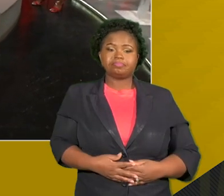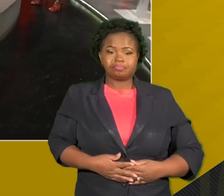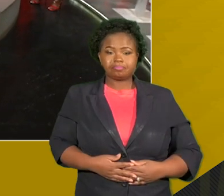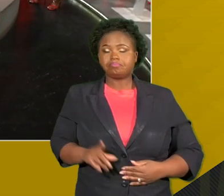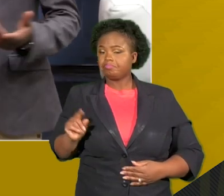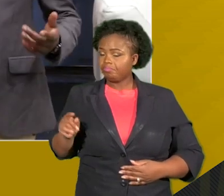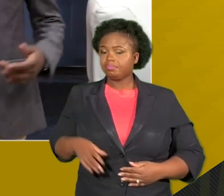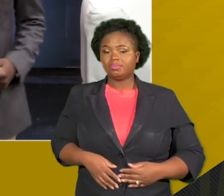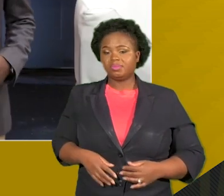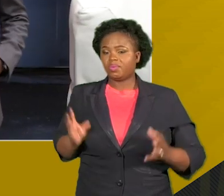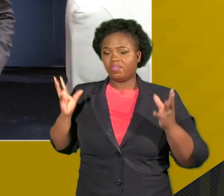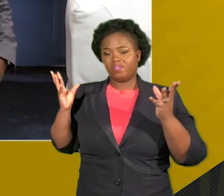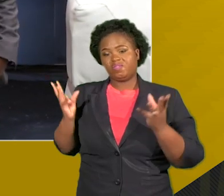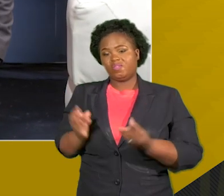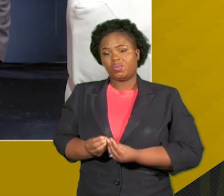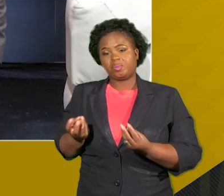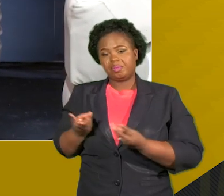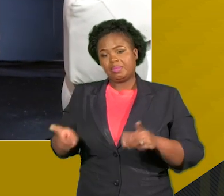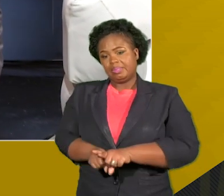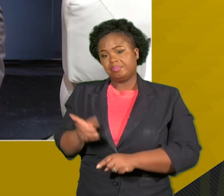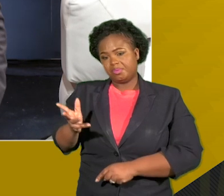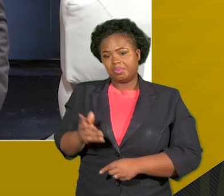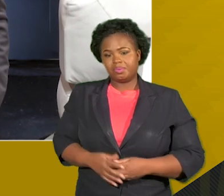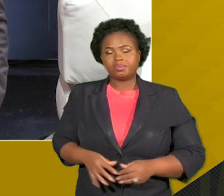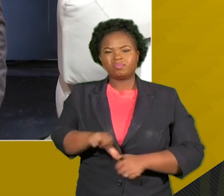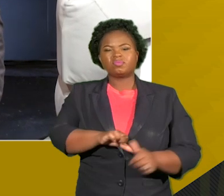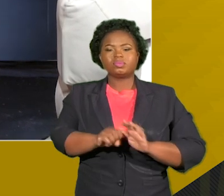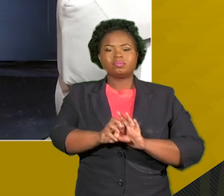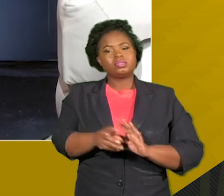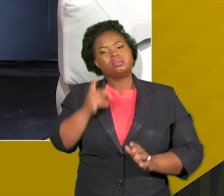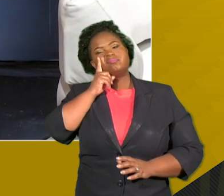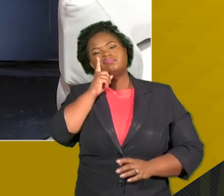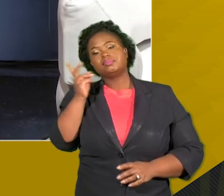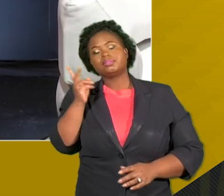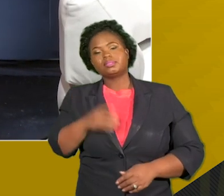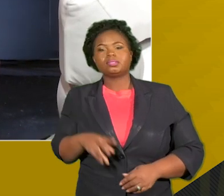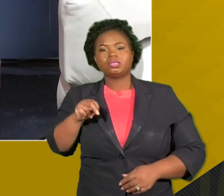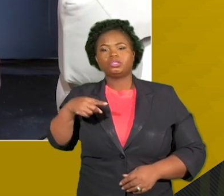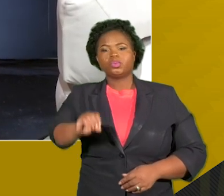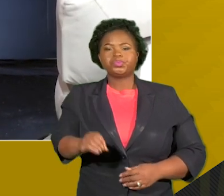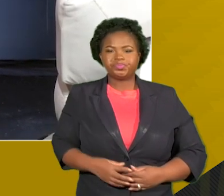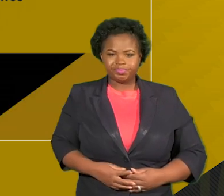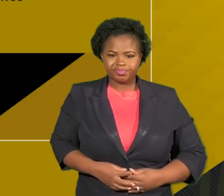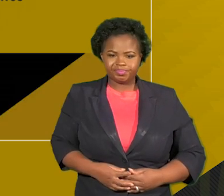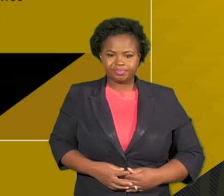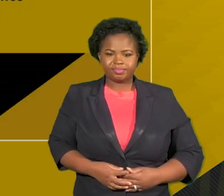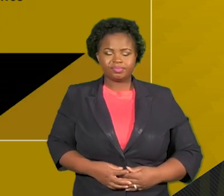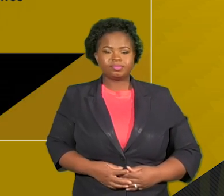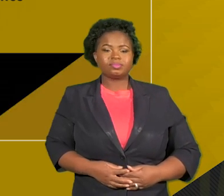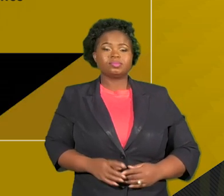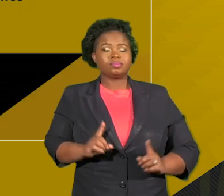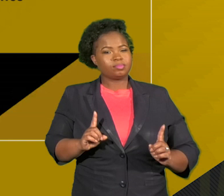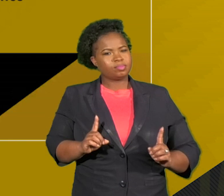abantu abanjengana basajwayelekile Nicolette lesifana ukuthi abantu bathini on social media but uhlelo namhlanje sikhuluma about NGOs. Can I think before ribala